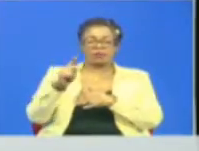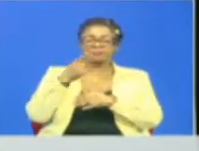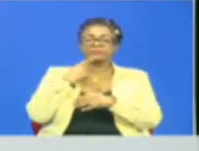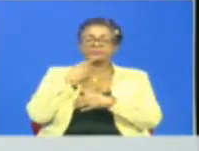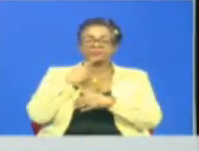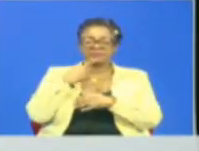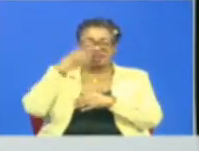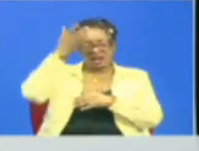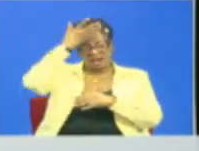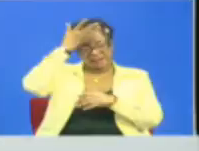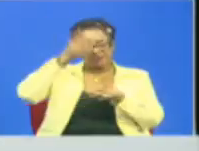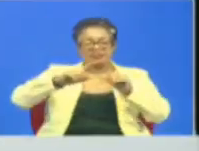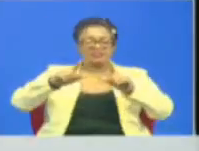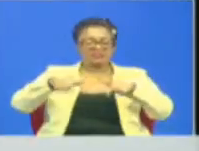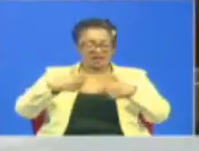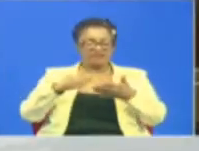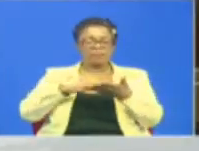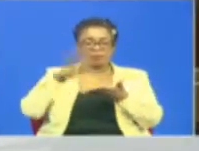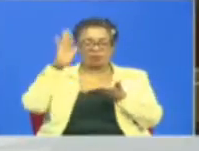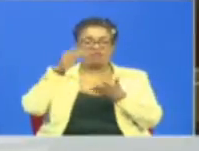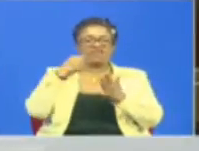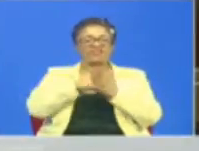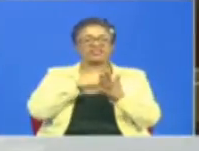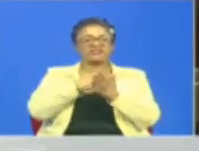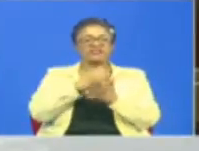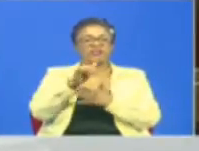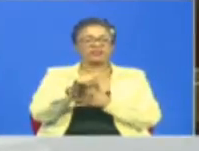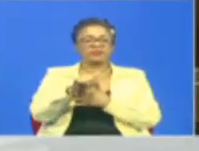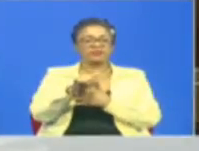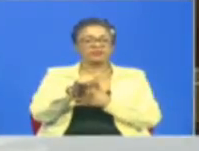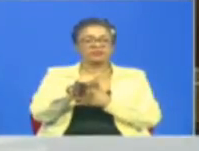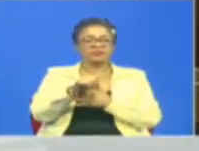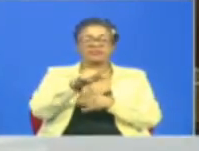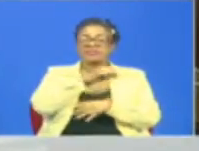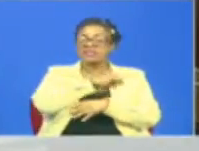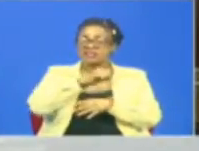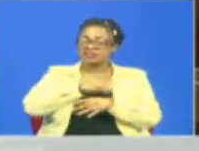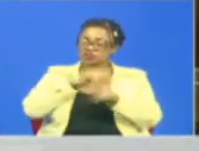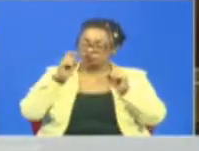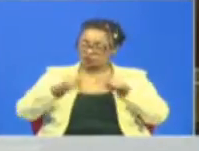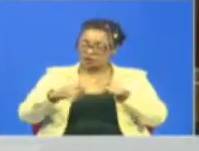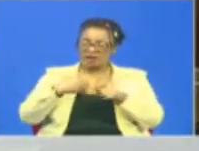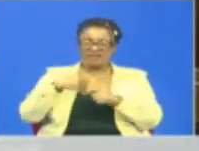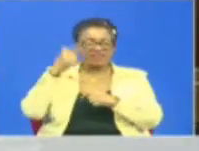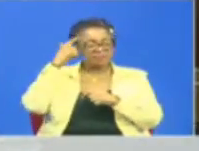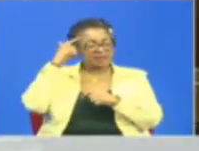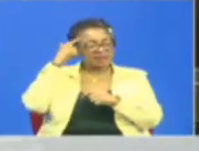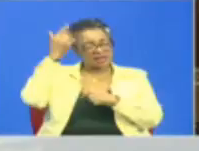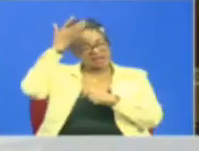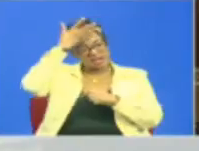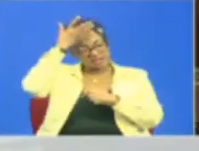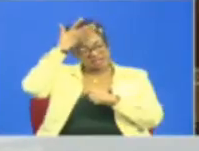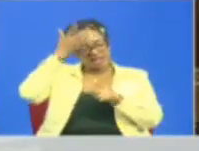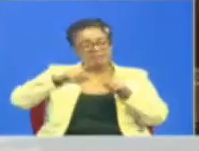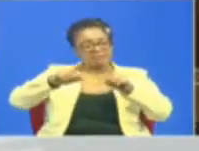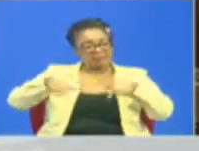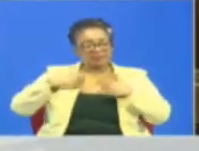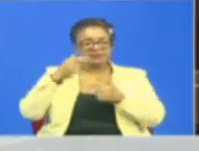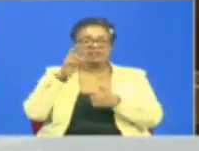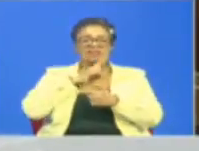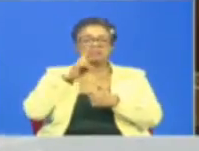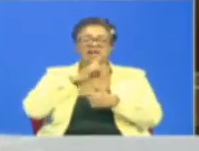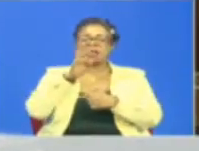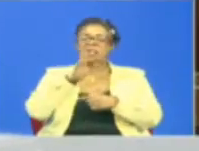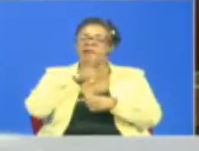deserve more for being on the front lines. The Senate should put in mind that nurses are demanding a risk allowance of Kenya shillings